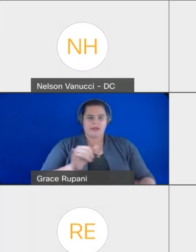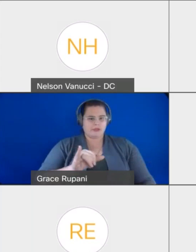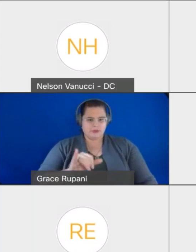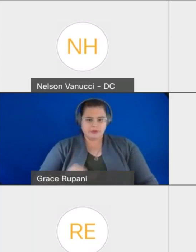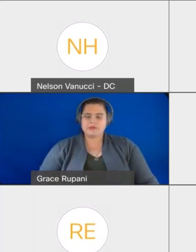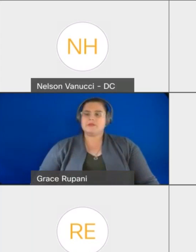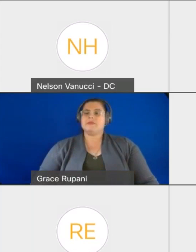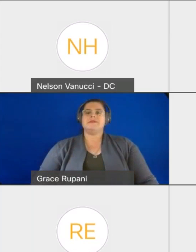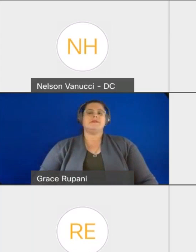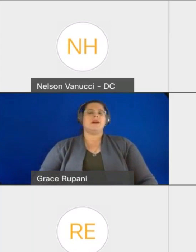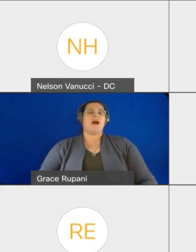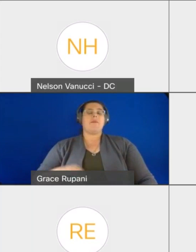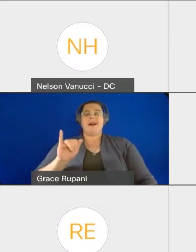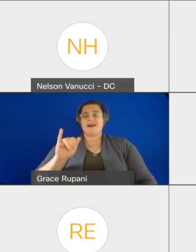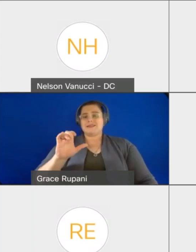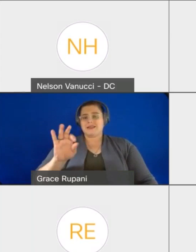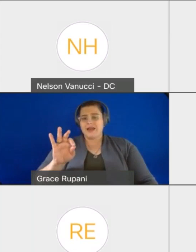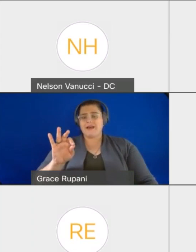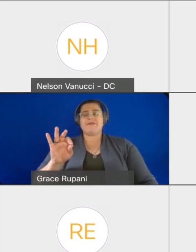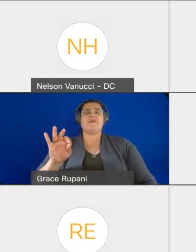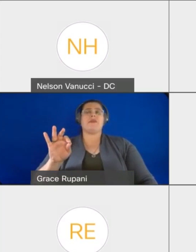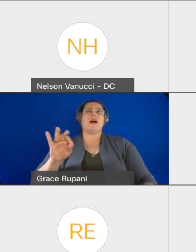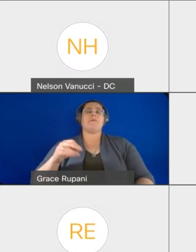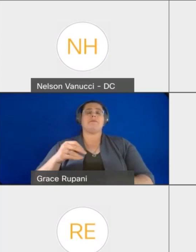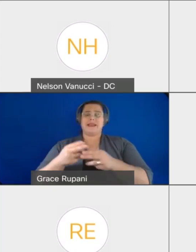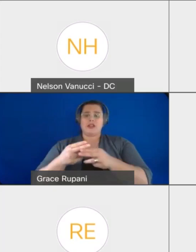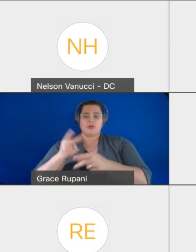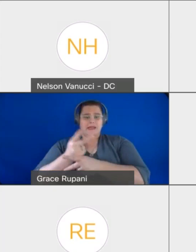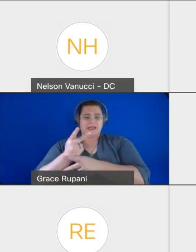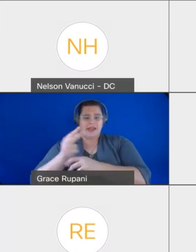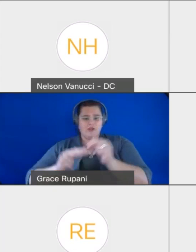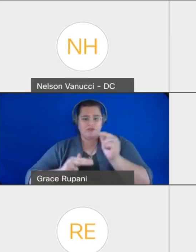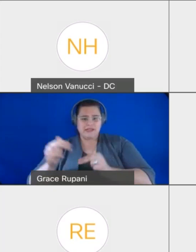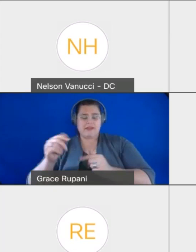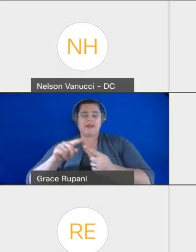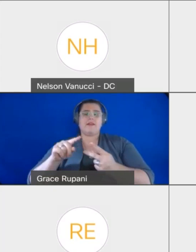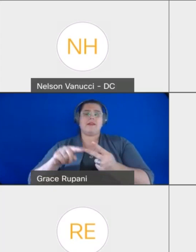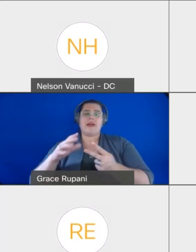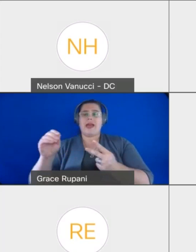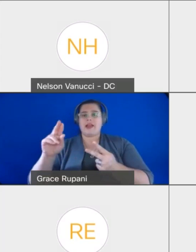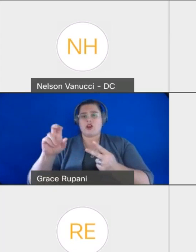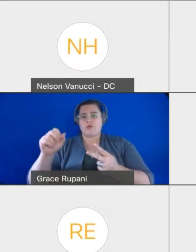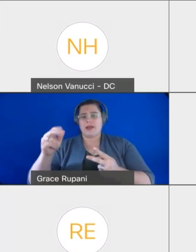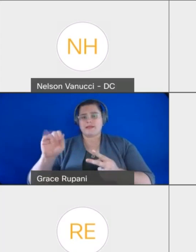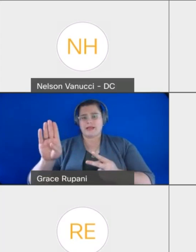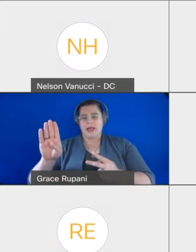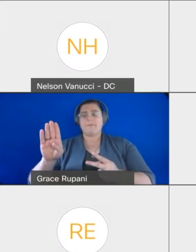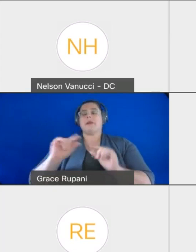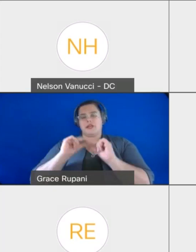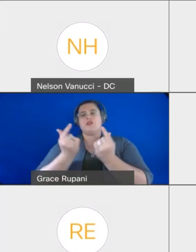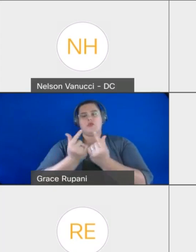ICF, people who live in intermediate care facility and residential habilitation are in Group